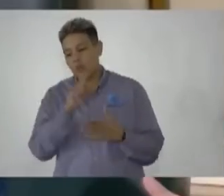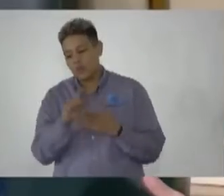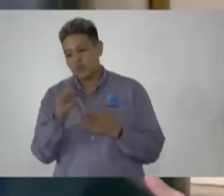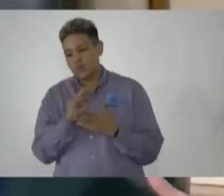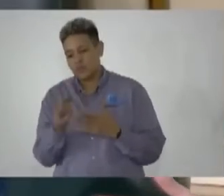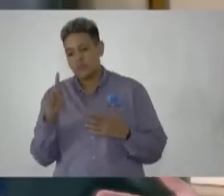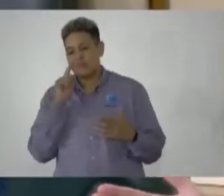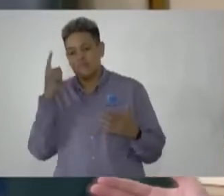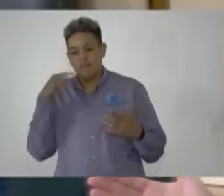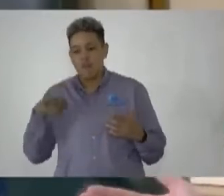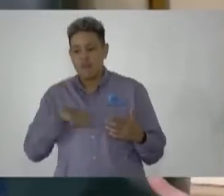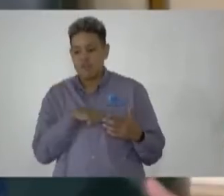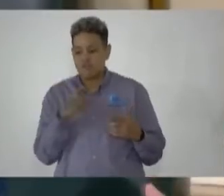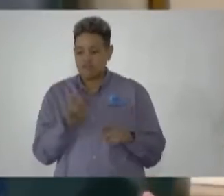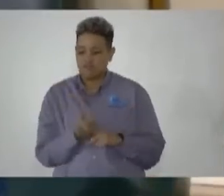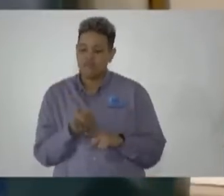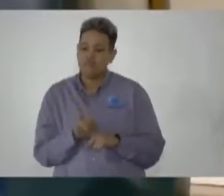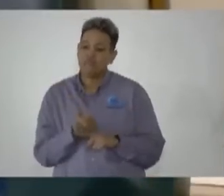us to